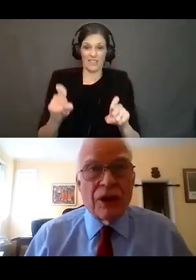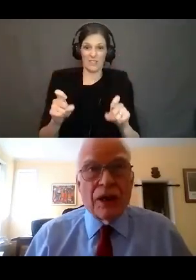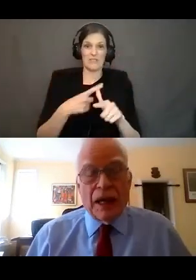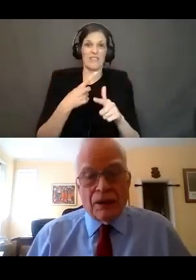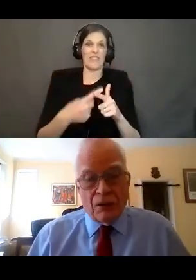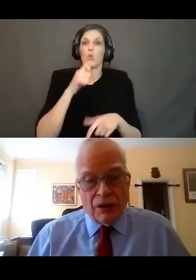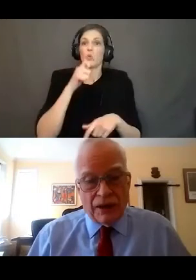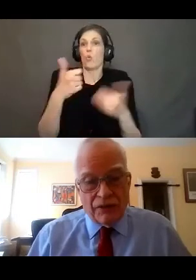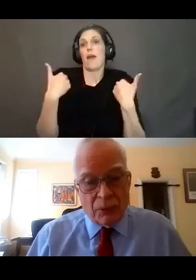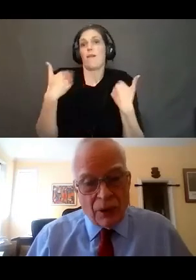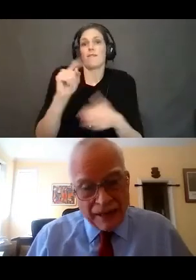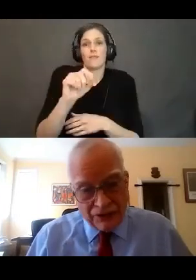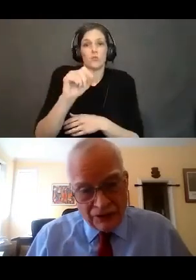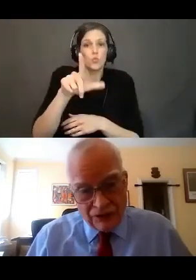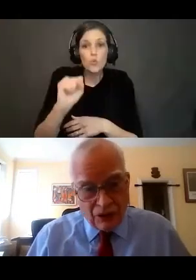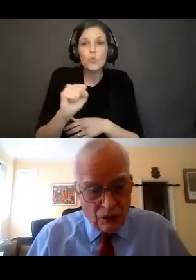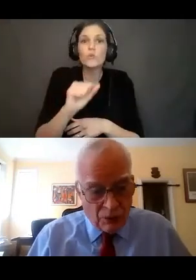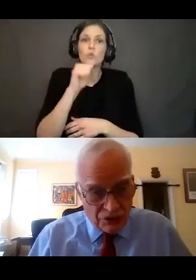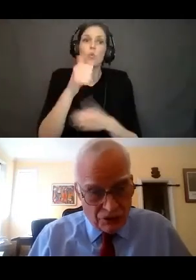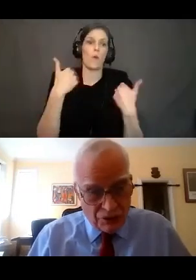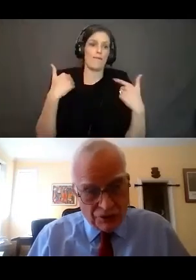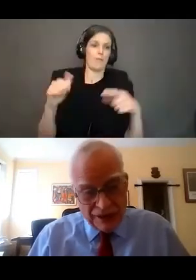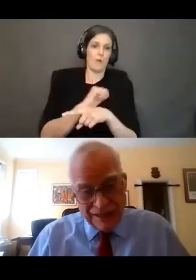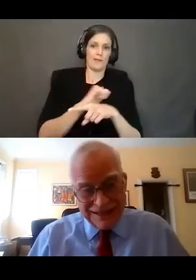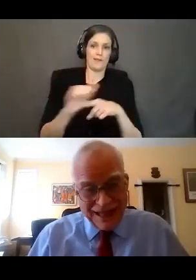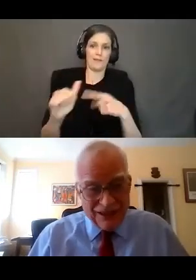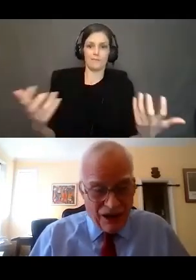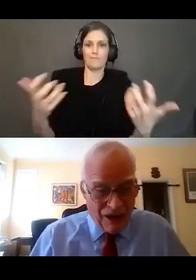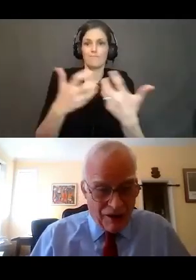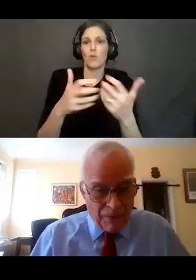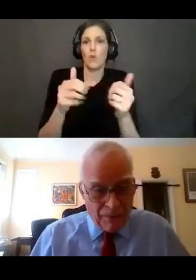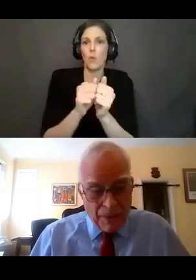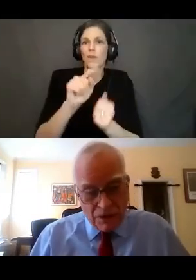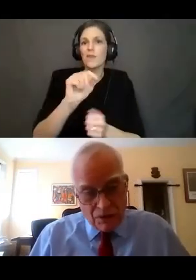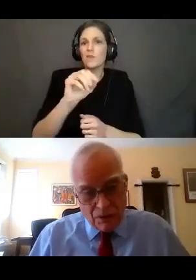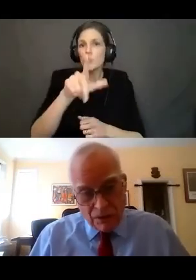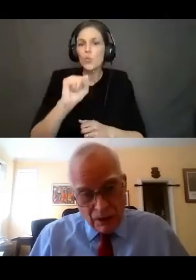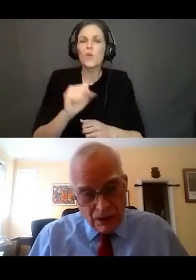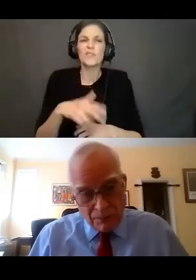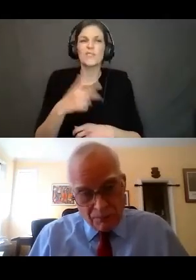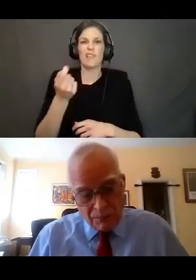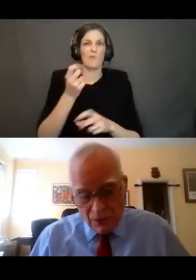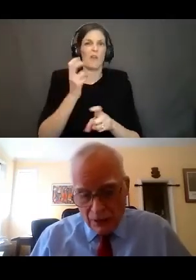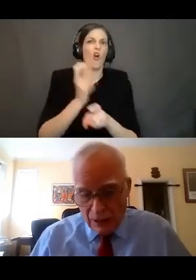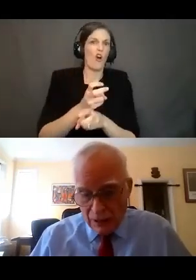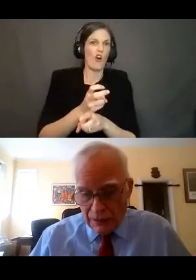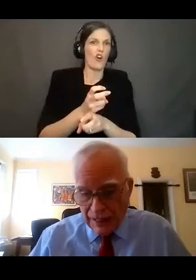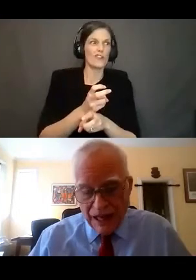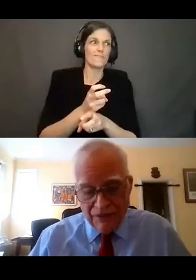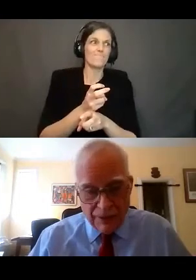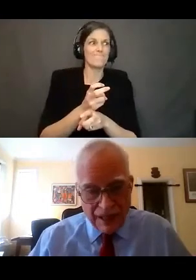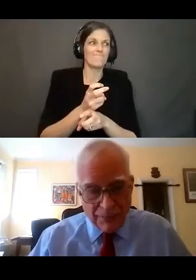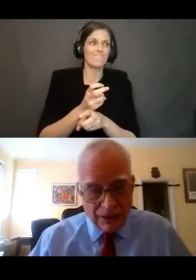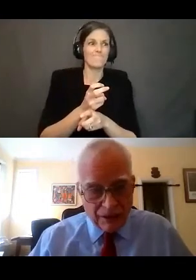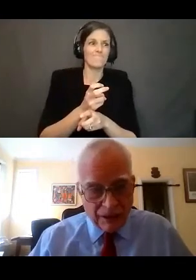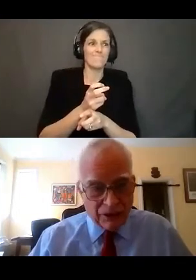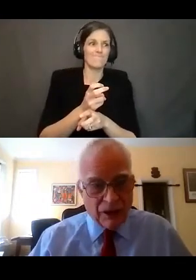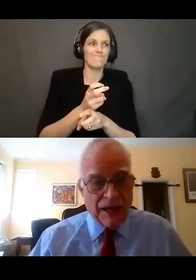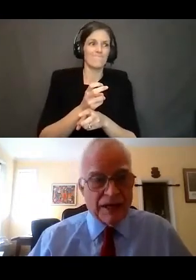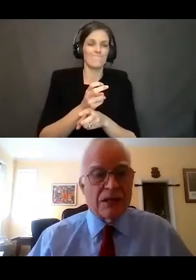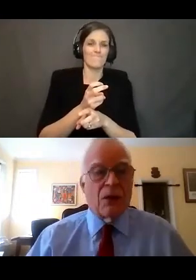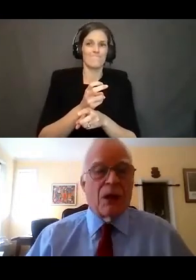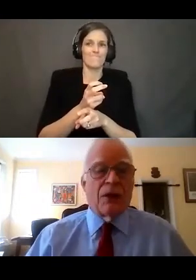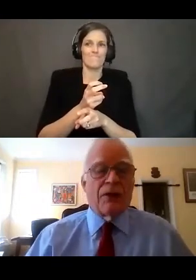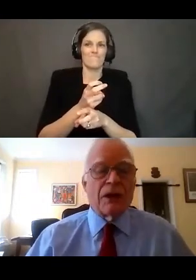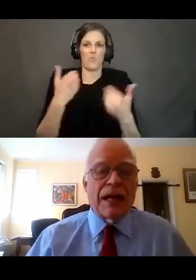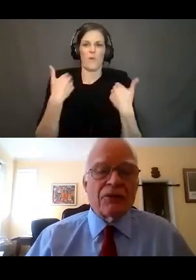tools, and you don't have the practices that go with the tools, it's kind of hard to have happen in another